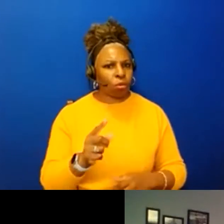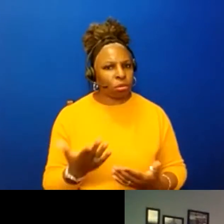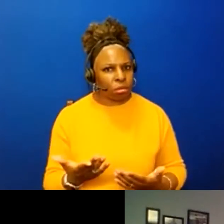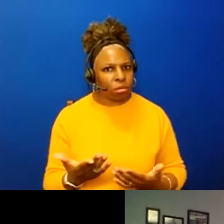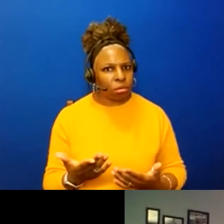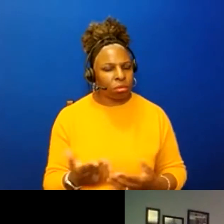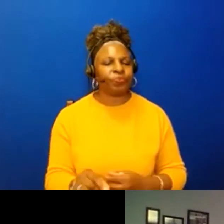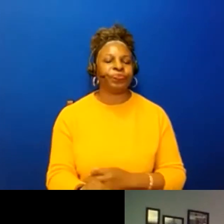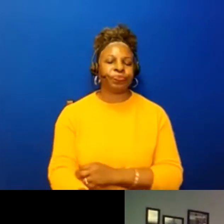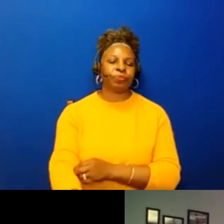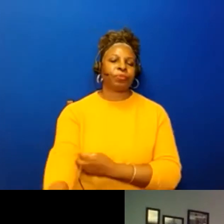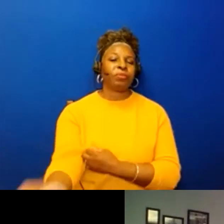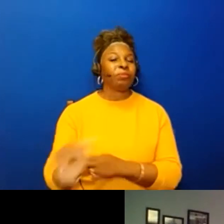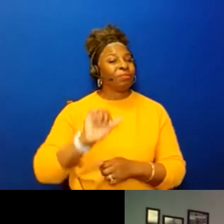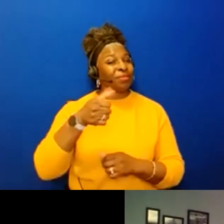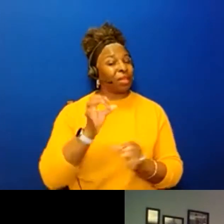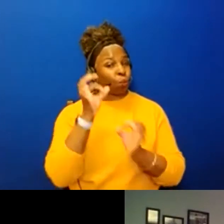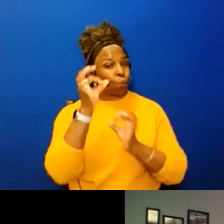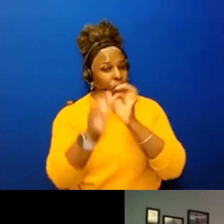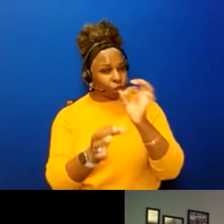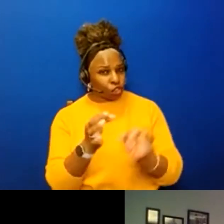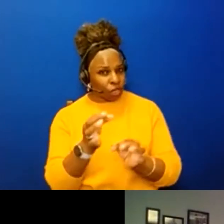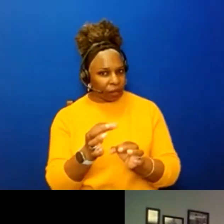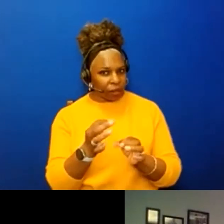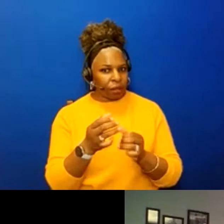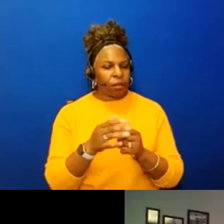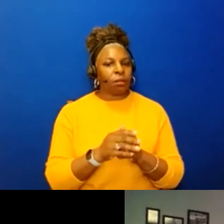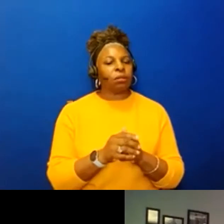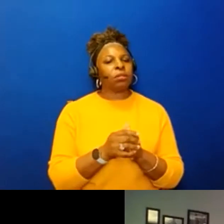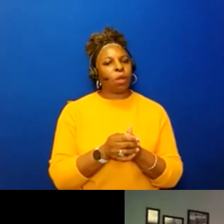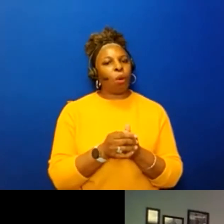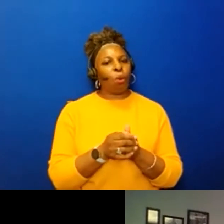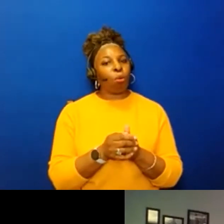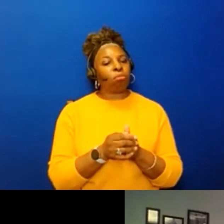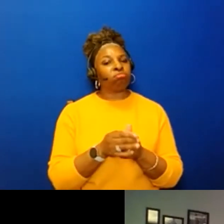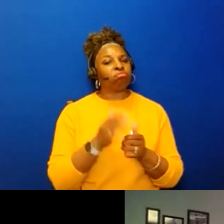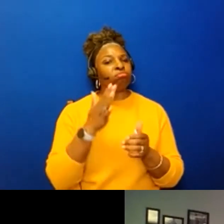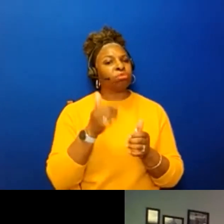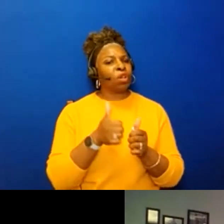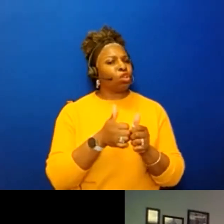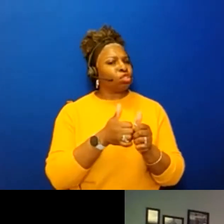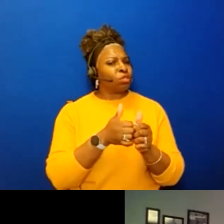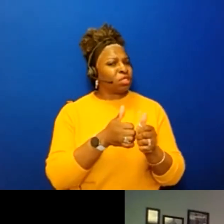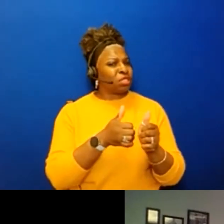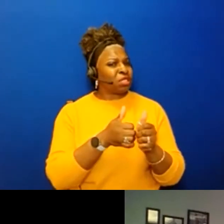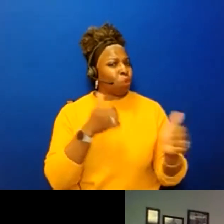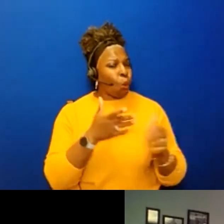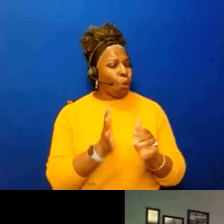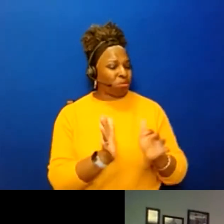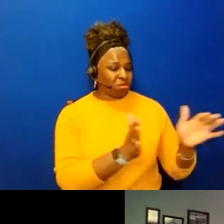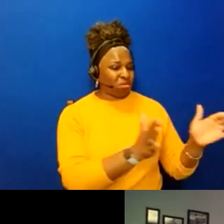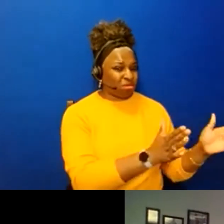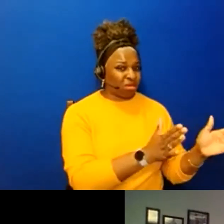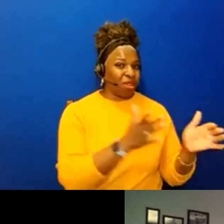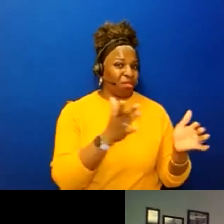question. So away from competing, what do you get out of sports and activities? Do you